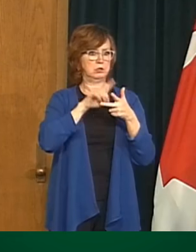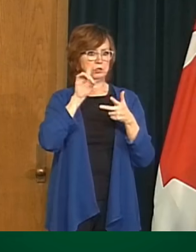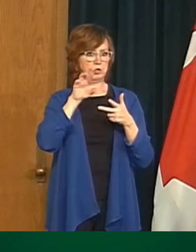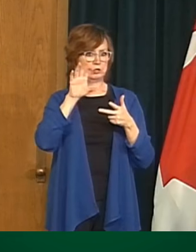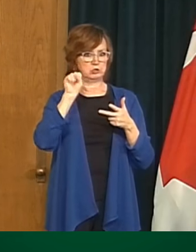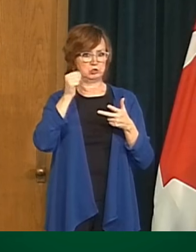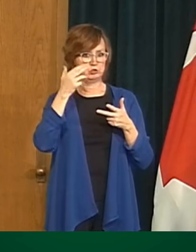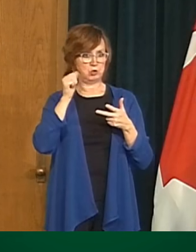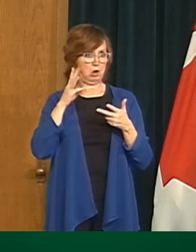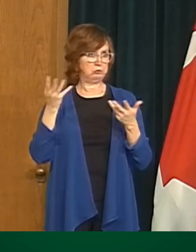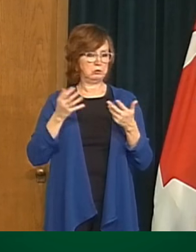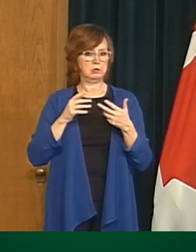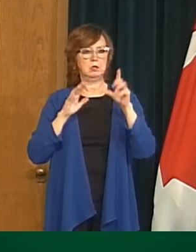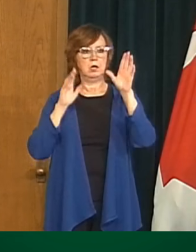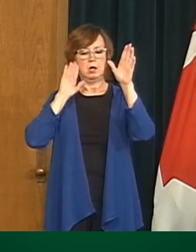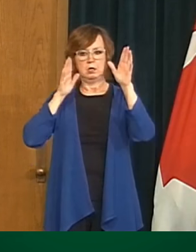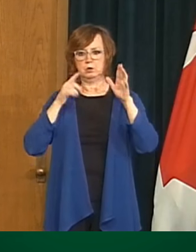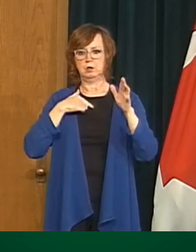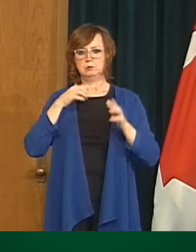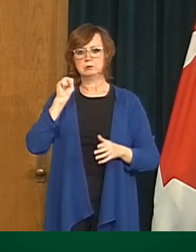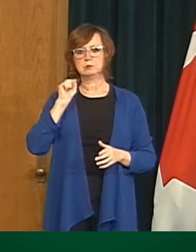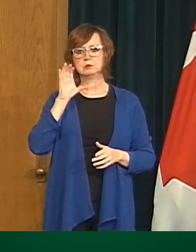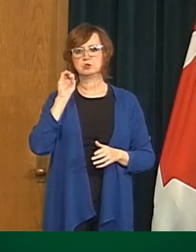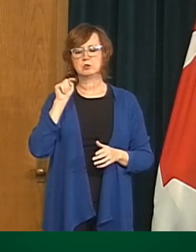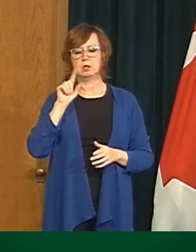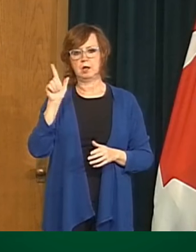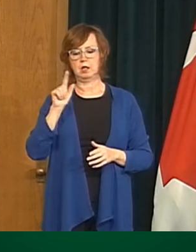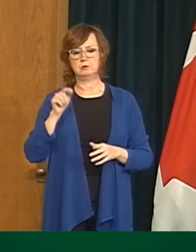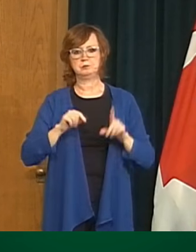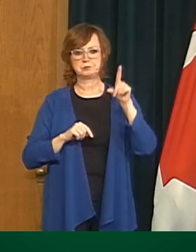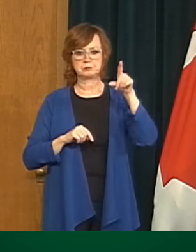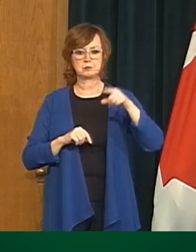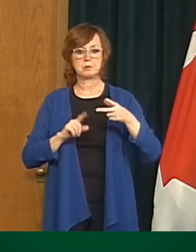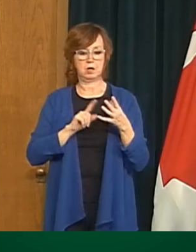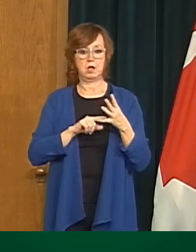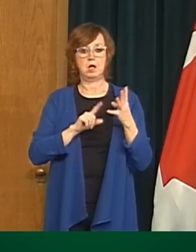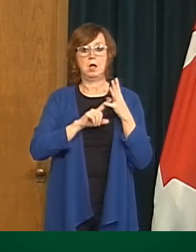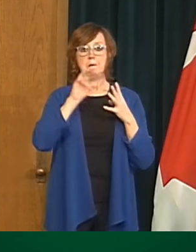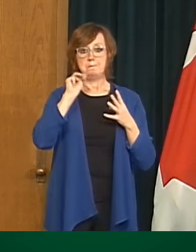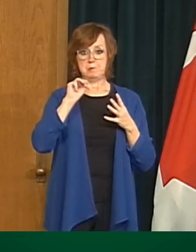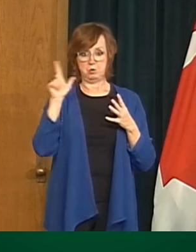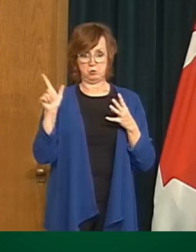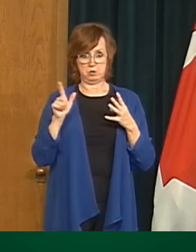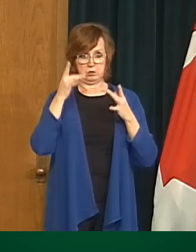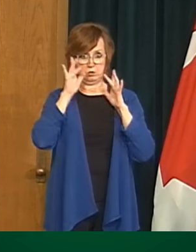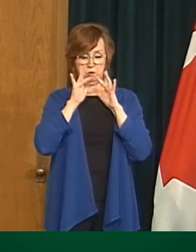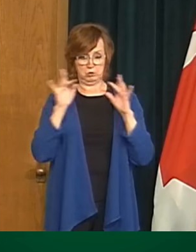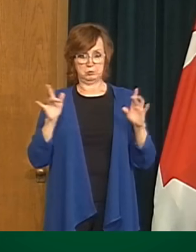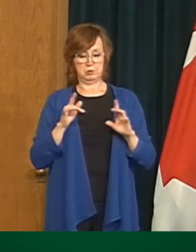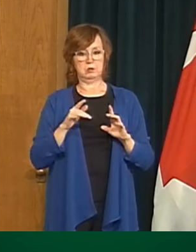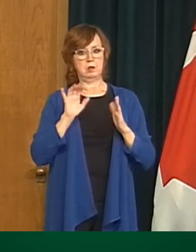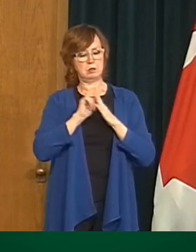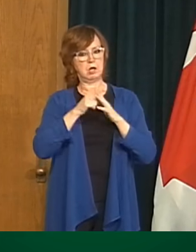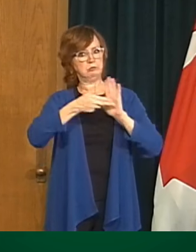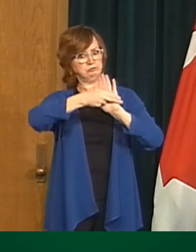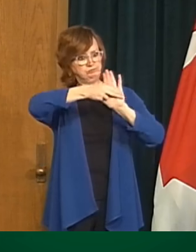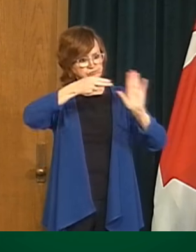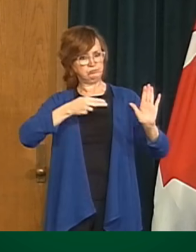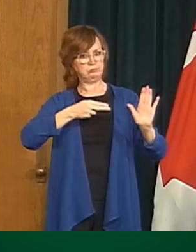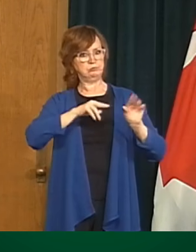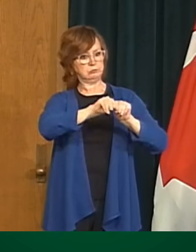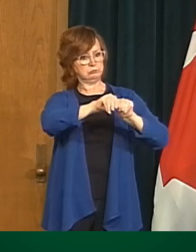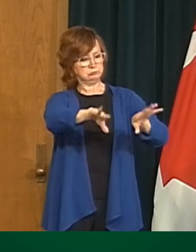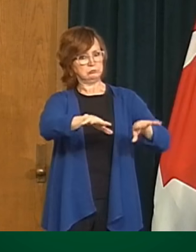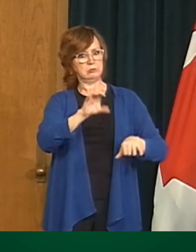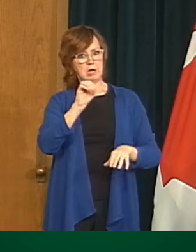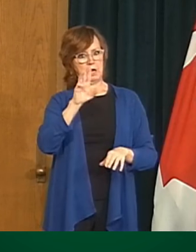Sure. This is Scott. So Meadow Lake Hospital, as you know, there was officially a outbreak declared by the local medical